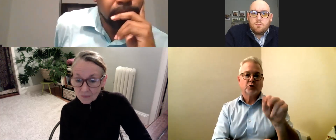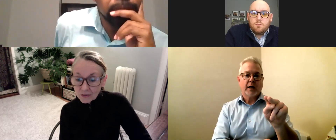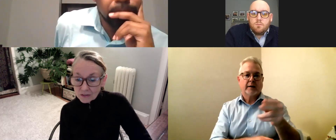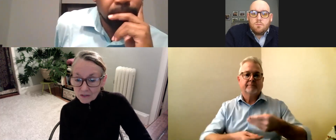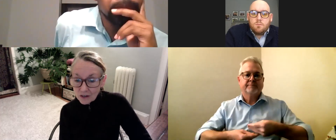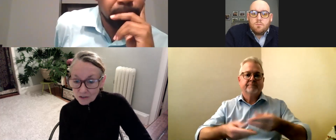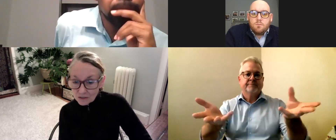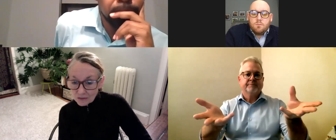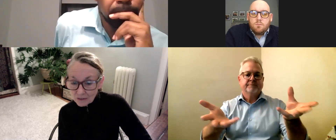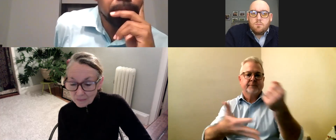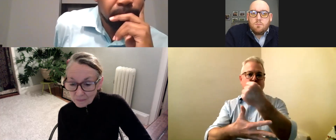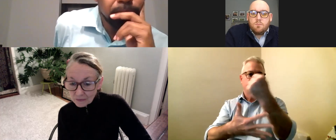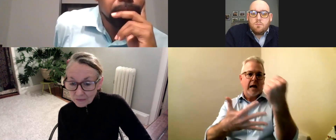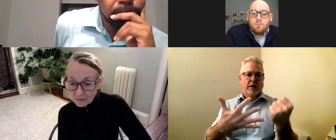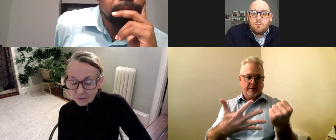two,